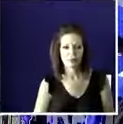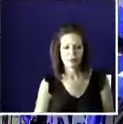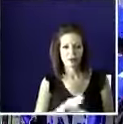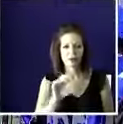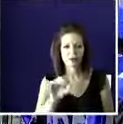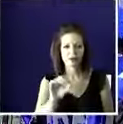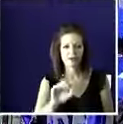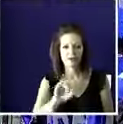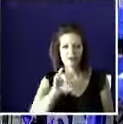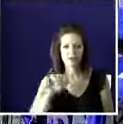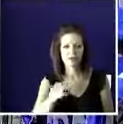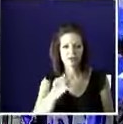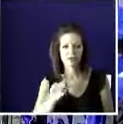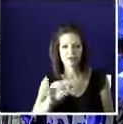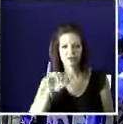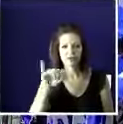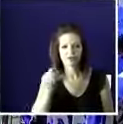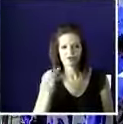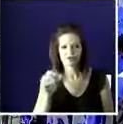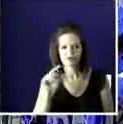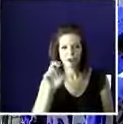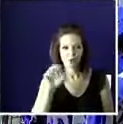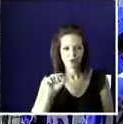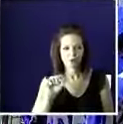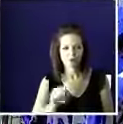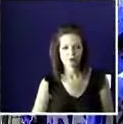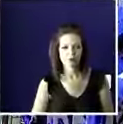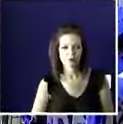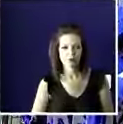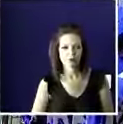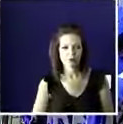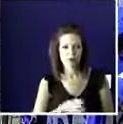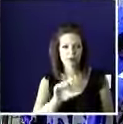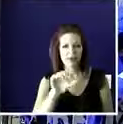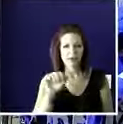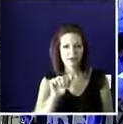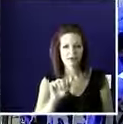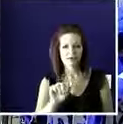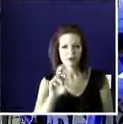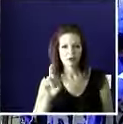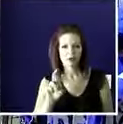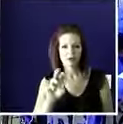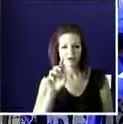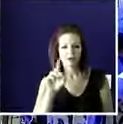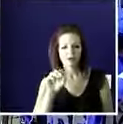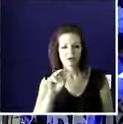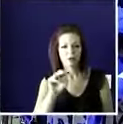Olivia Jalen Jones. Addison Riley Damasco.